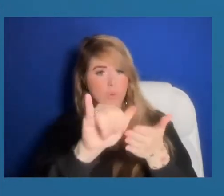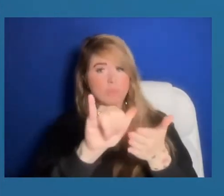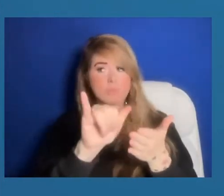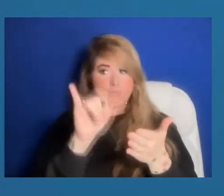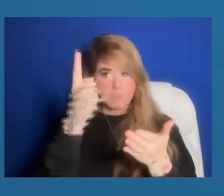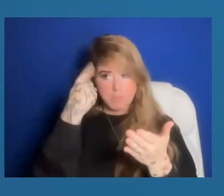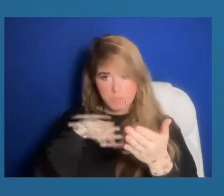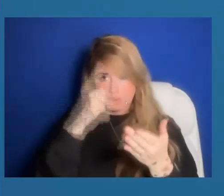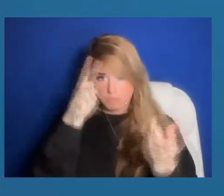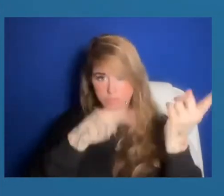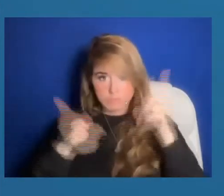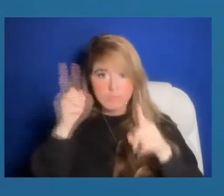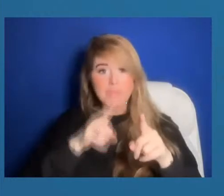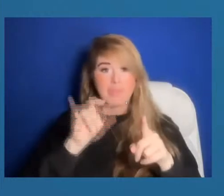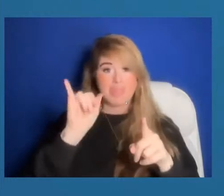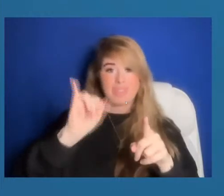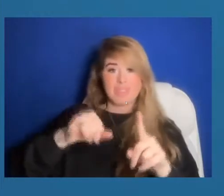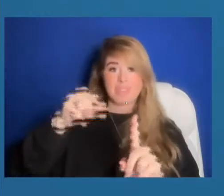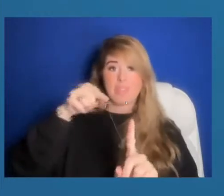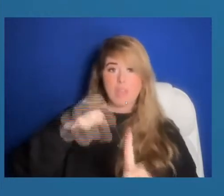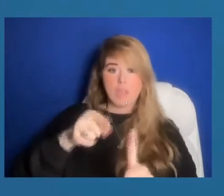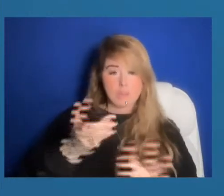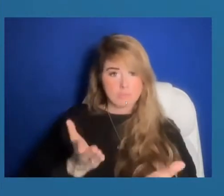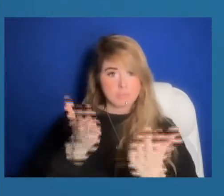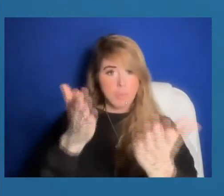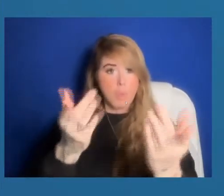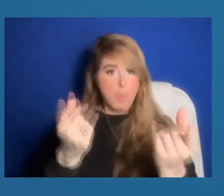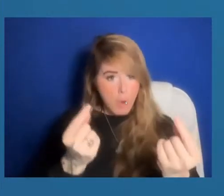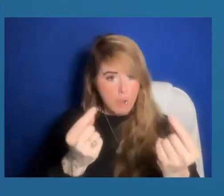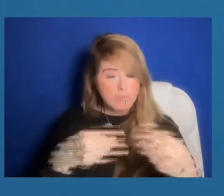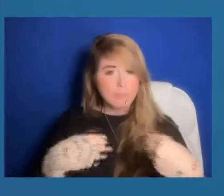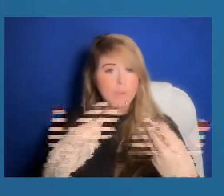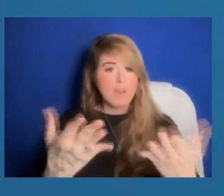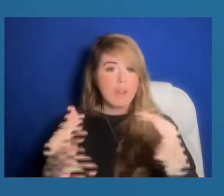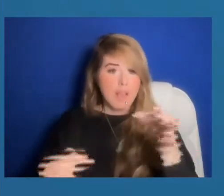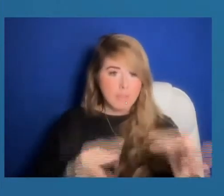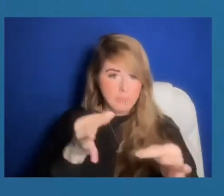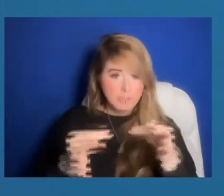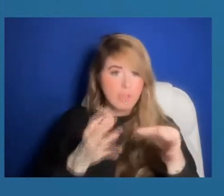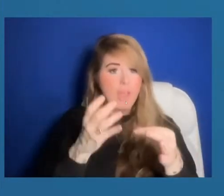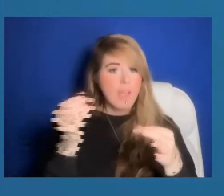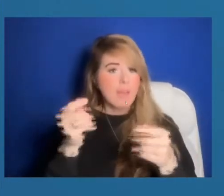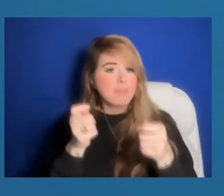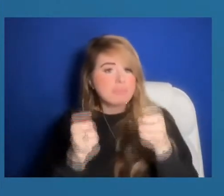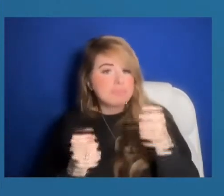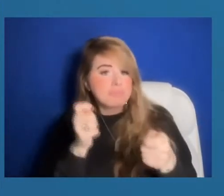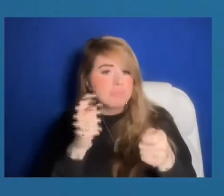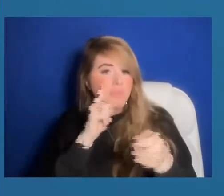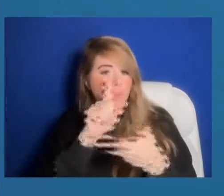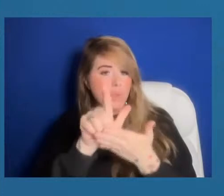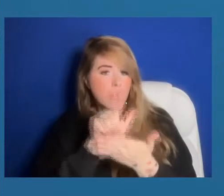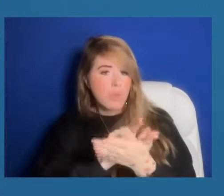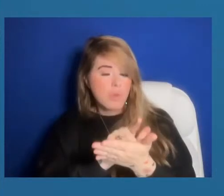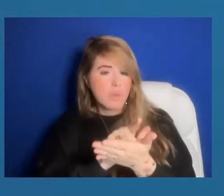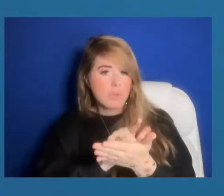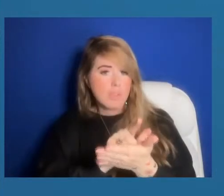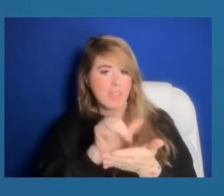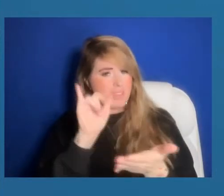confirmation, an explanation, and a reasonable tweak to the law that will